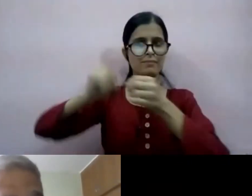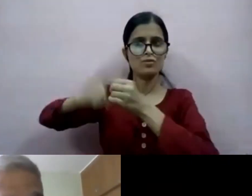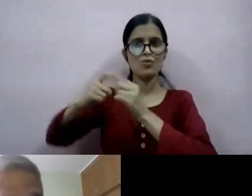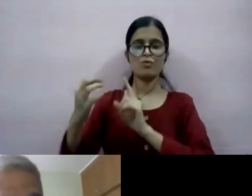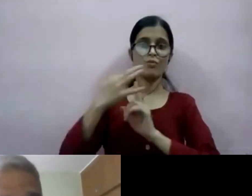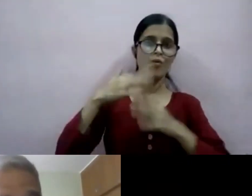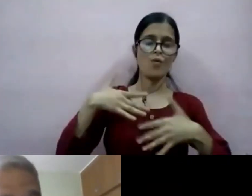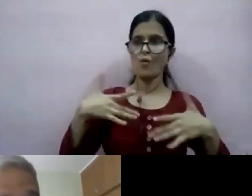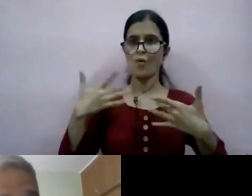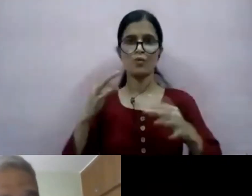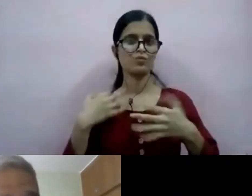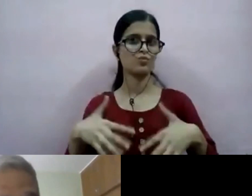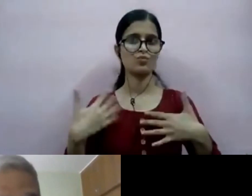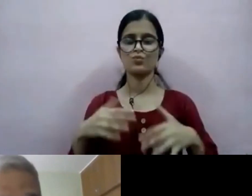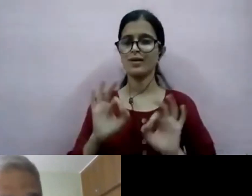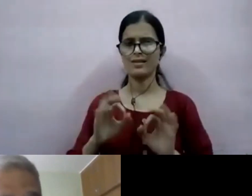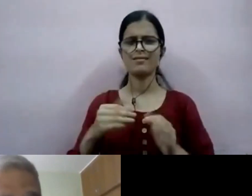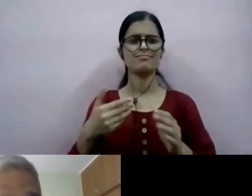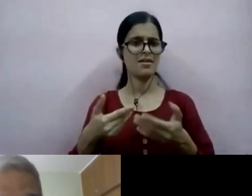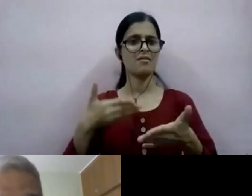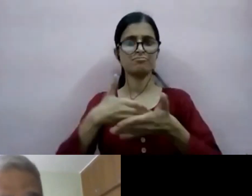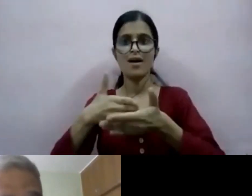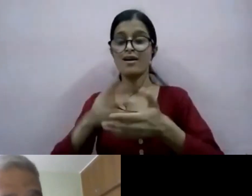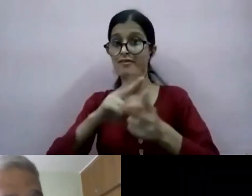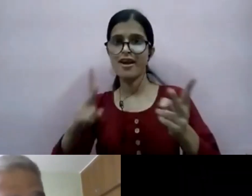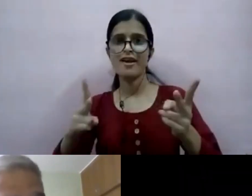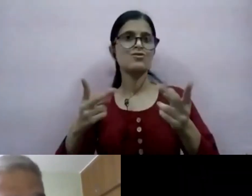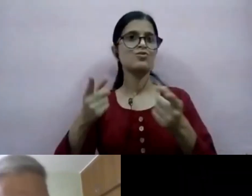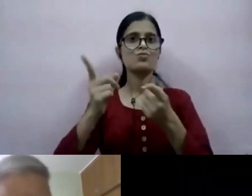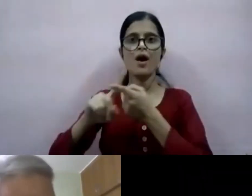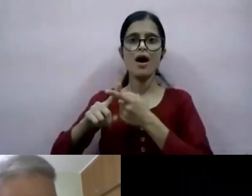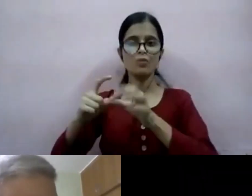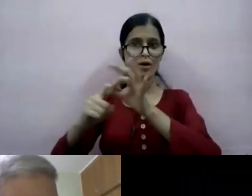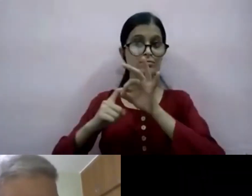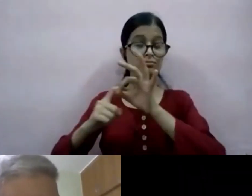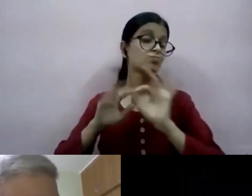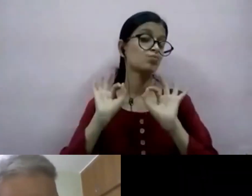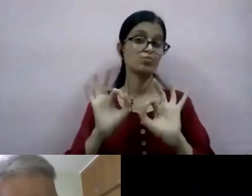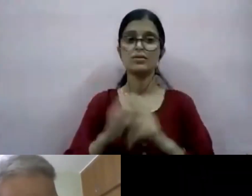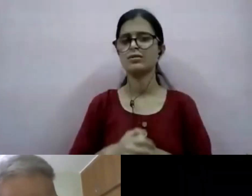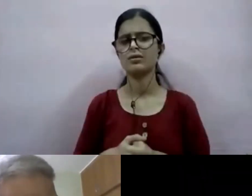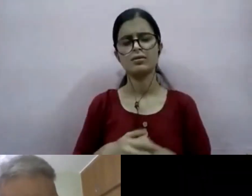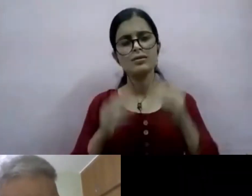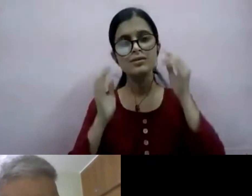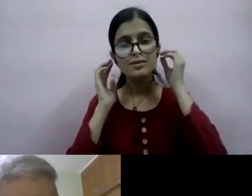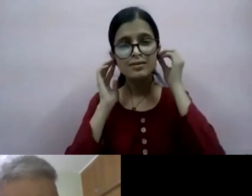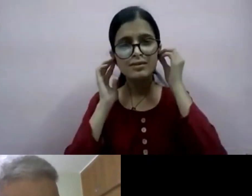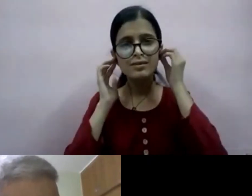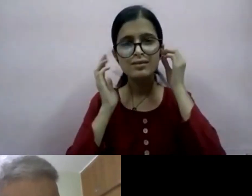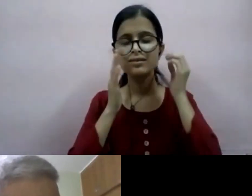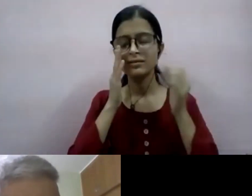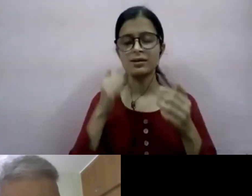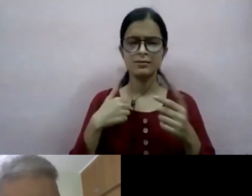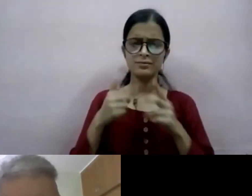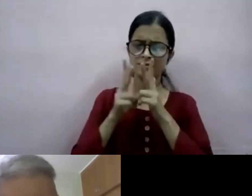many really good and challenging questions. And I hope it's been, and I'm trying to point, I'm not trying to, one of the things I want to make, I'm not trying to say this is